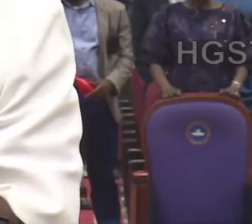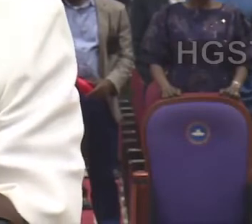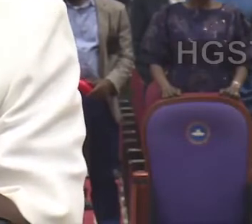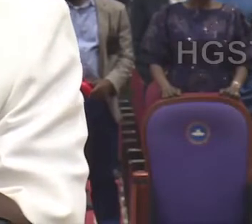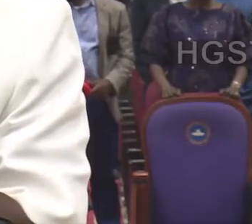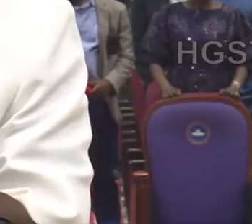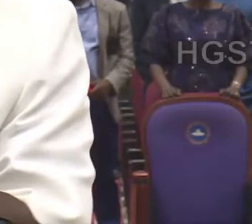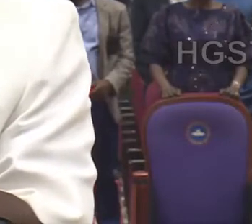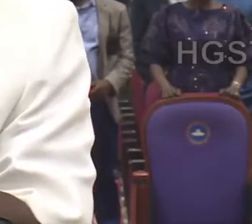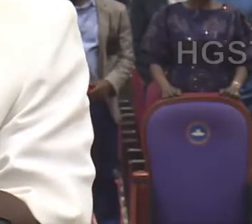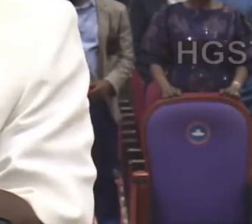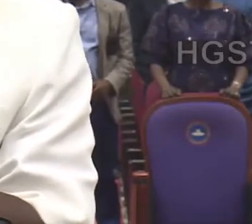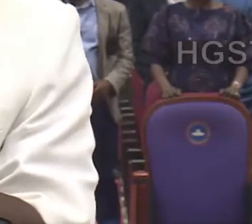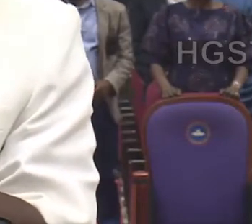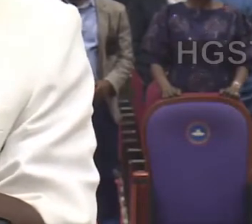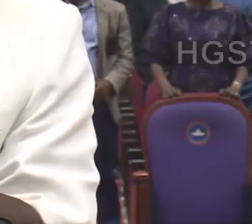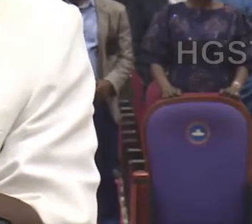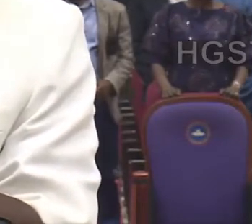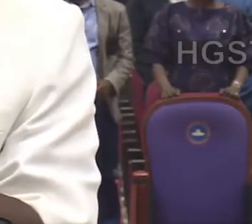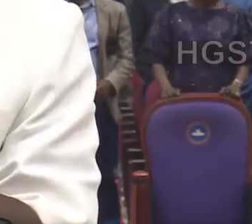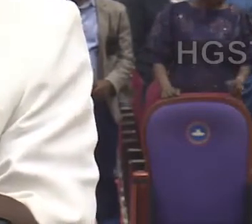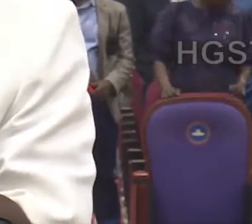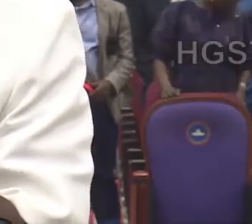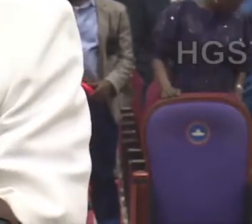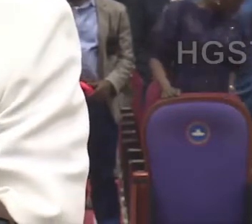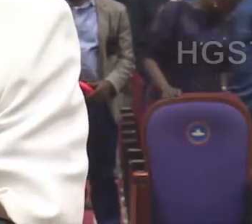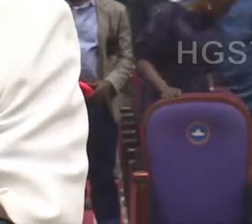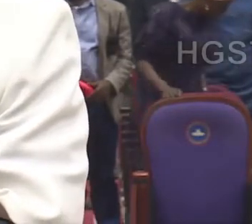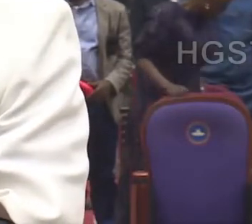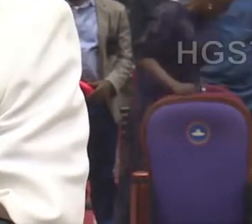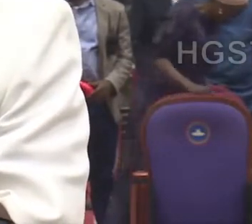completely away from our finances.